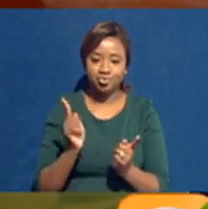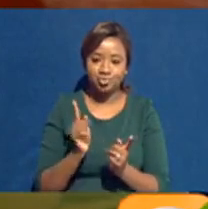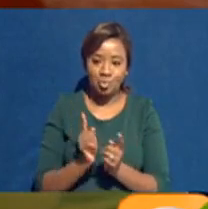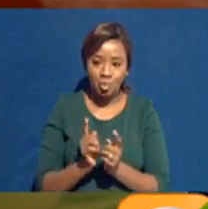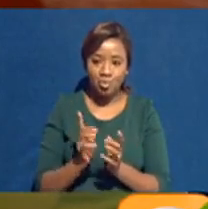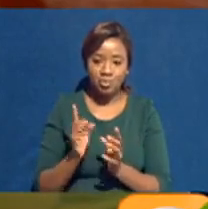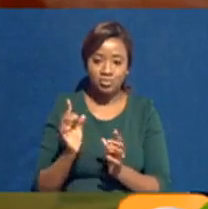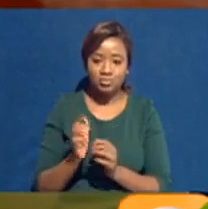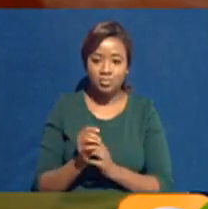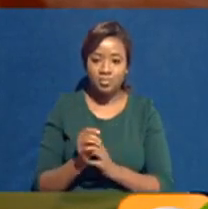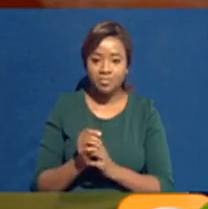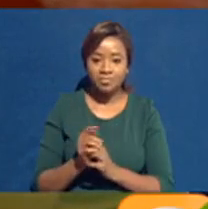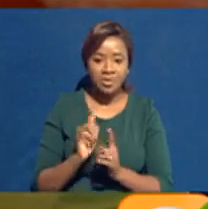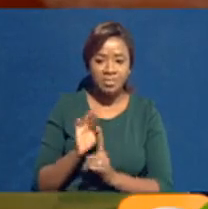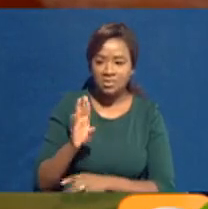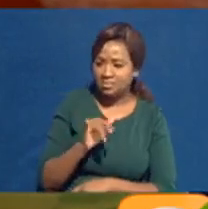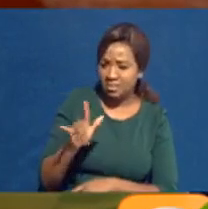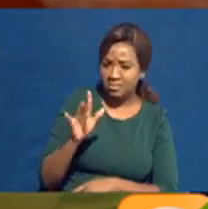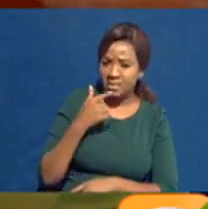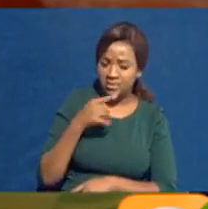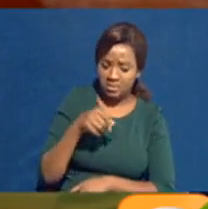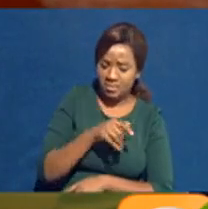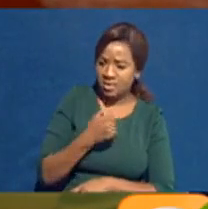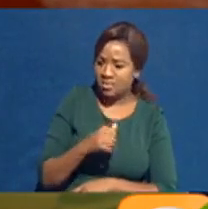In your presentation, I haven't seen where you've factored